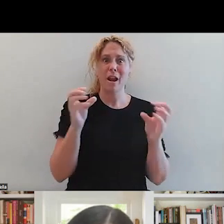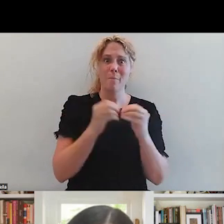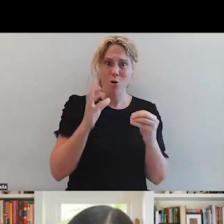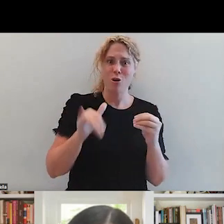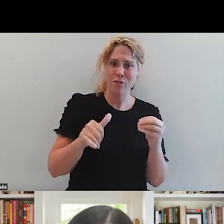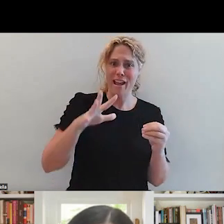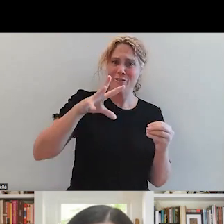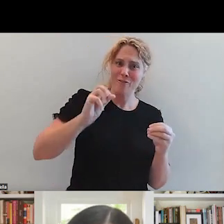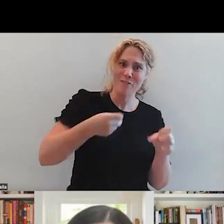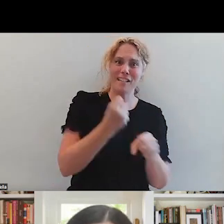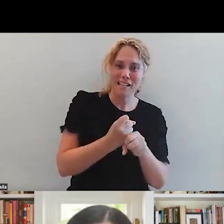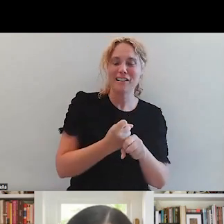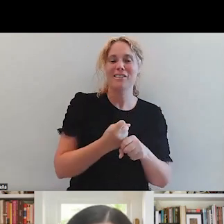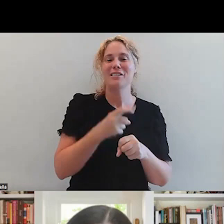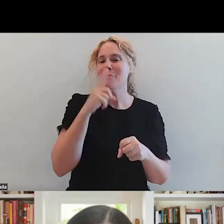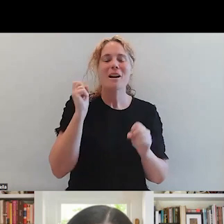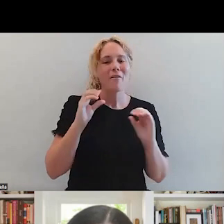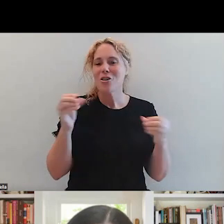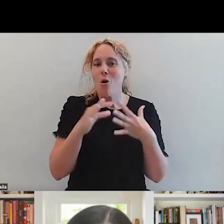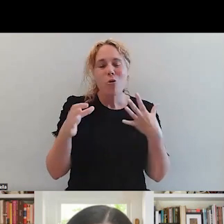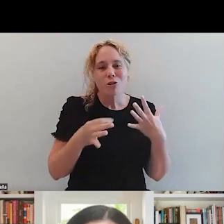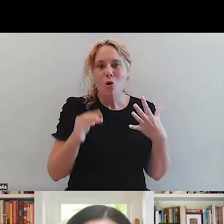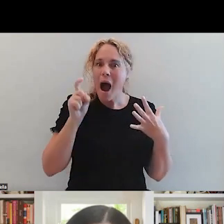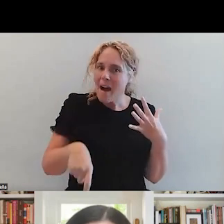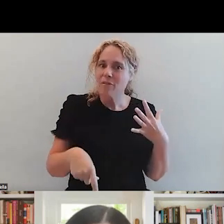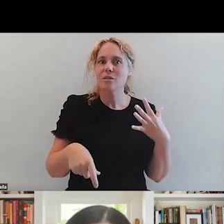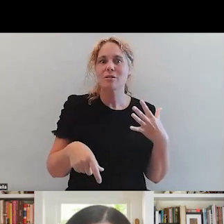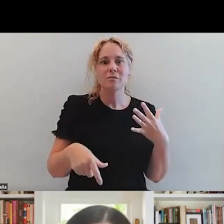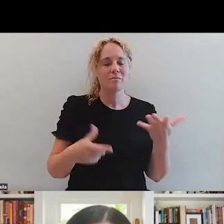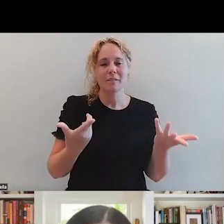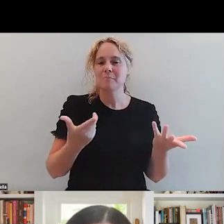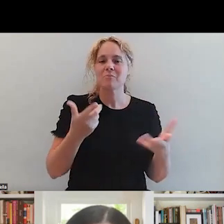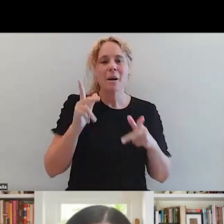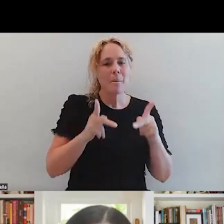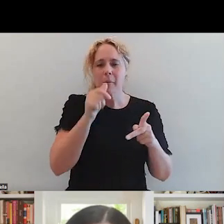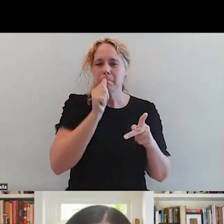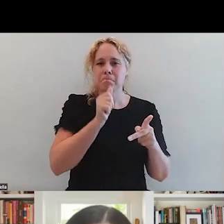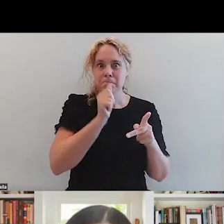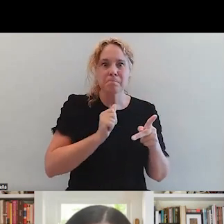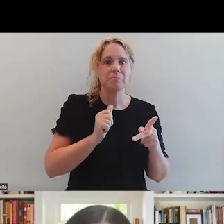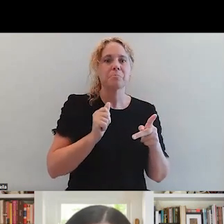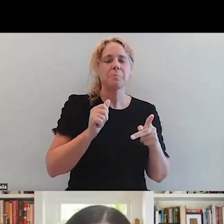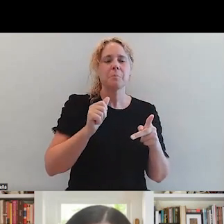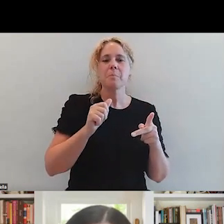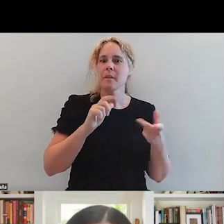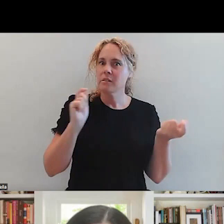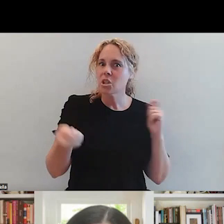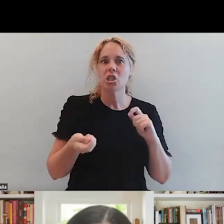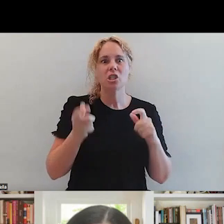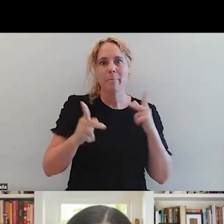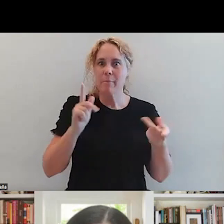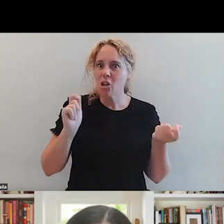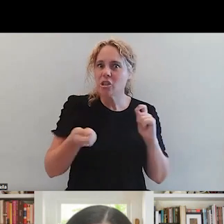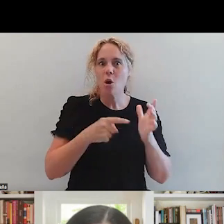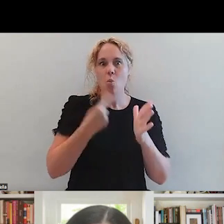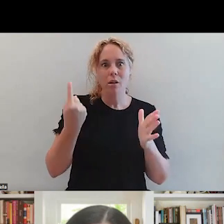last 50 because we've had no choice. People's, their coping mechanisms are different. Everybody's changing, and we all, for once in our life,